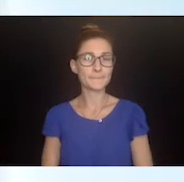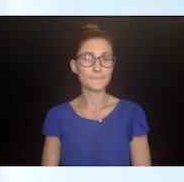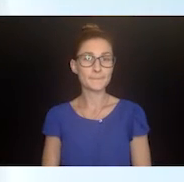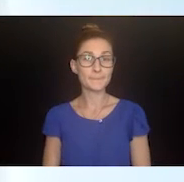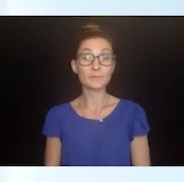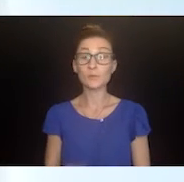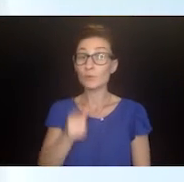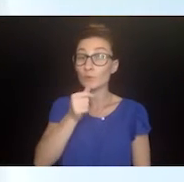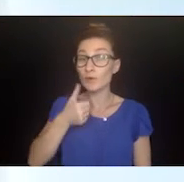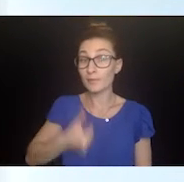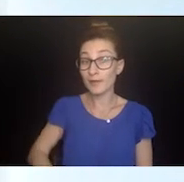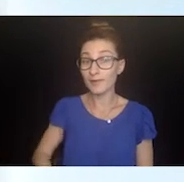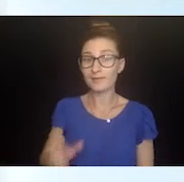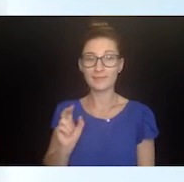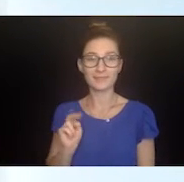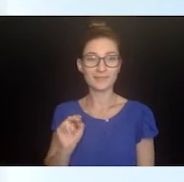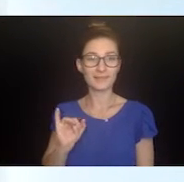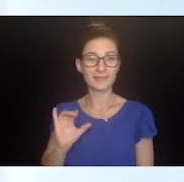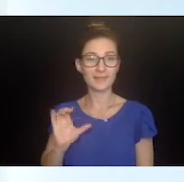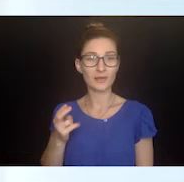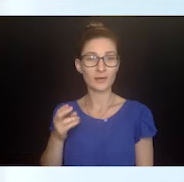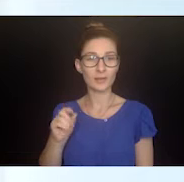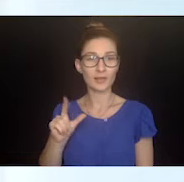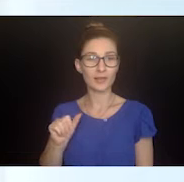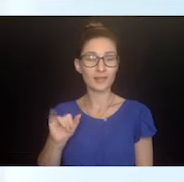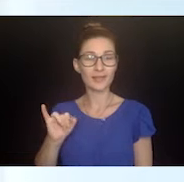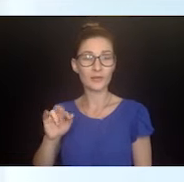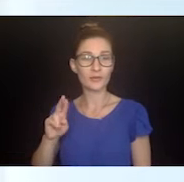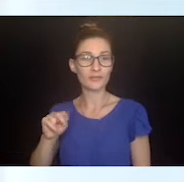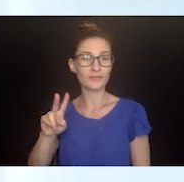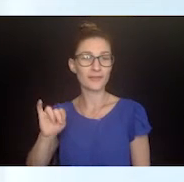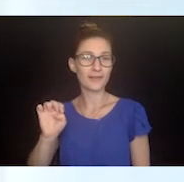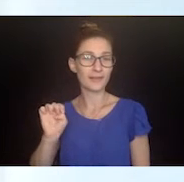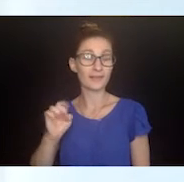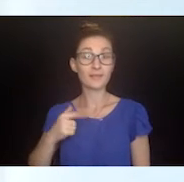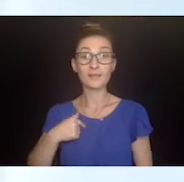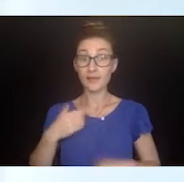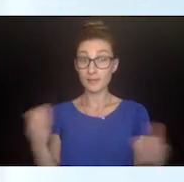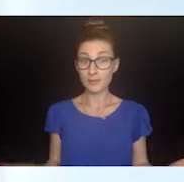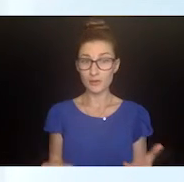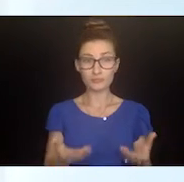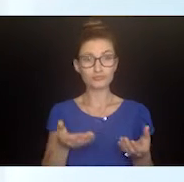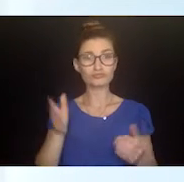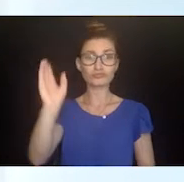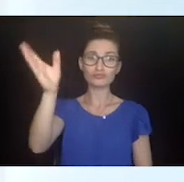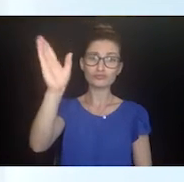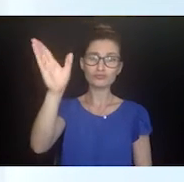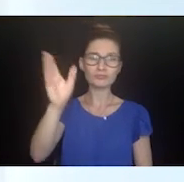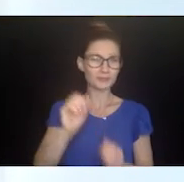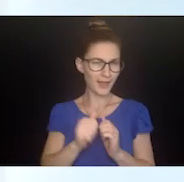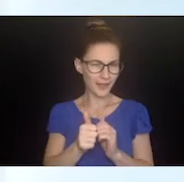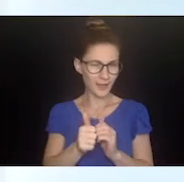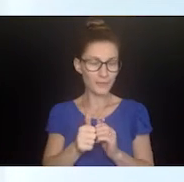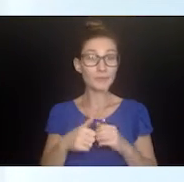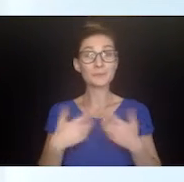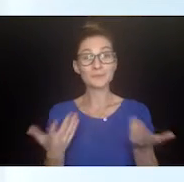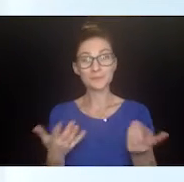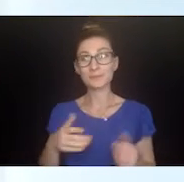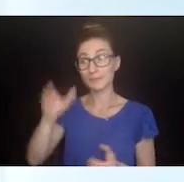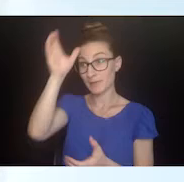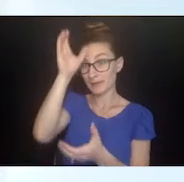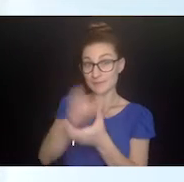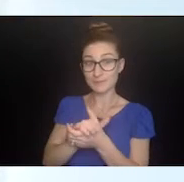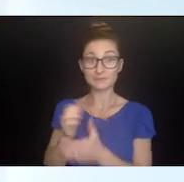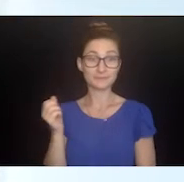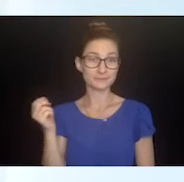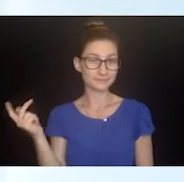So who am I? I'm Nicola Irvine. How did I get to be here speaking to you guys? Well, my husband and I were